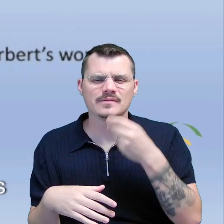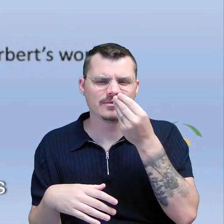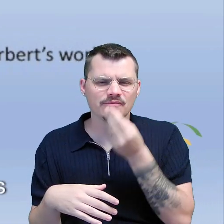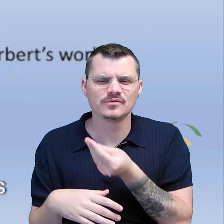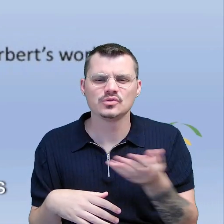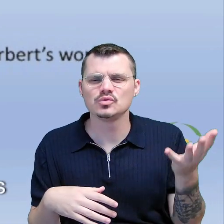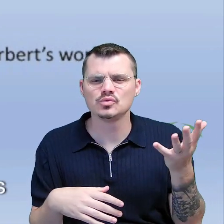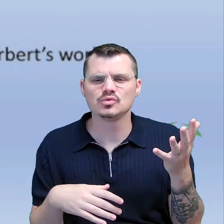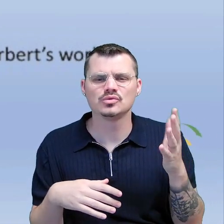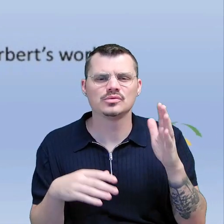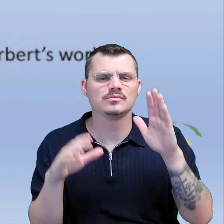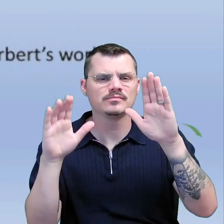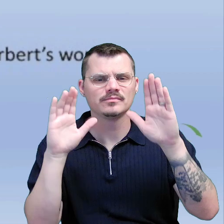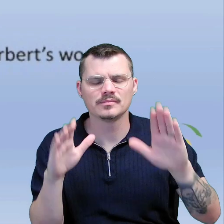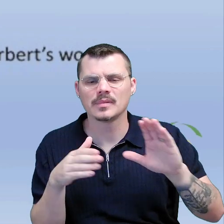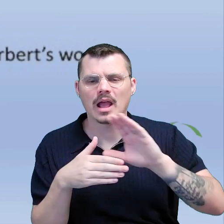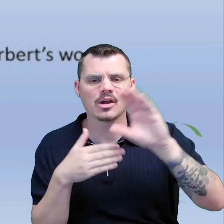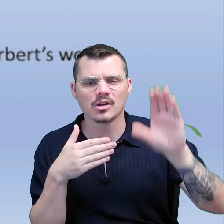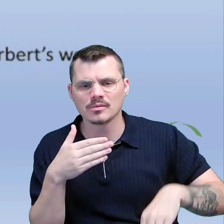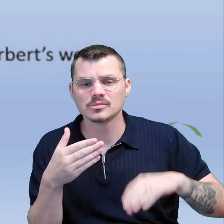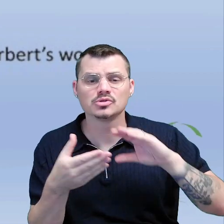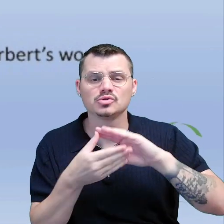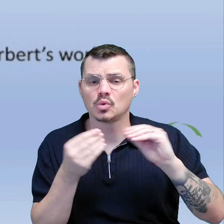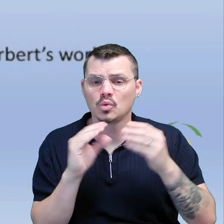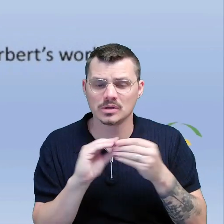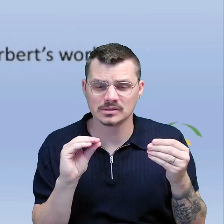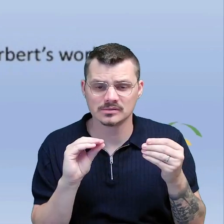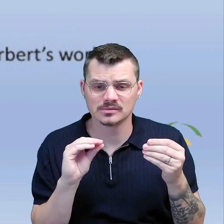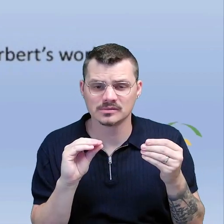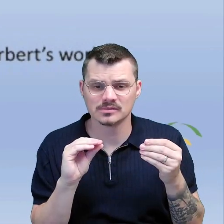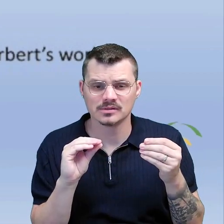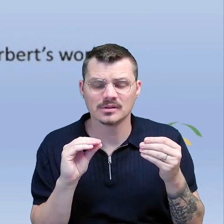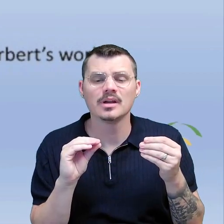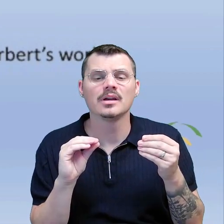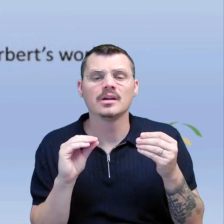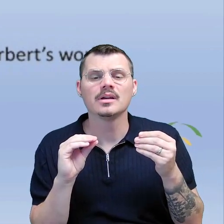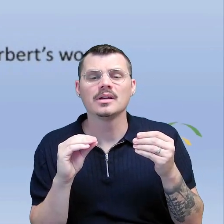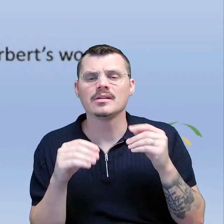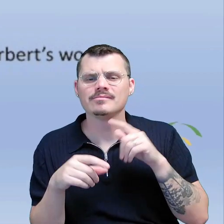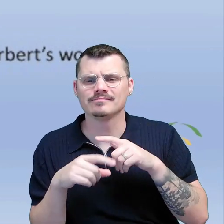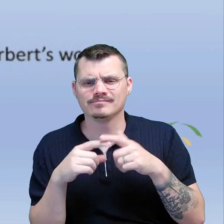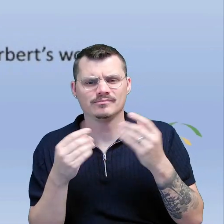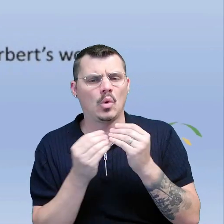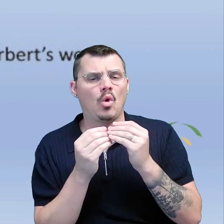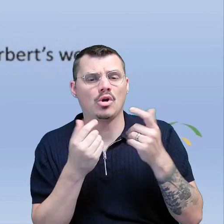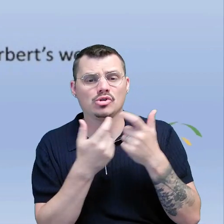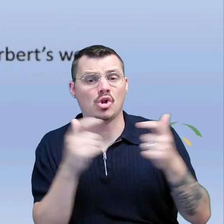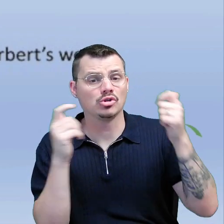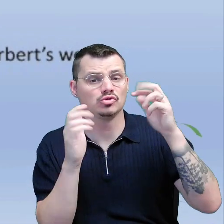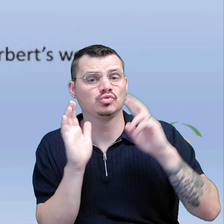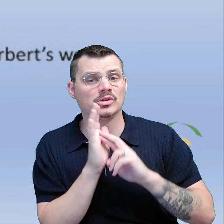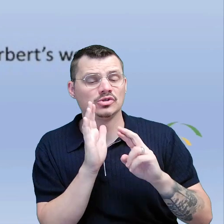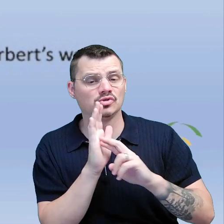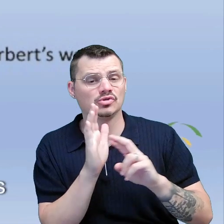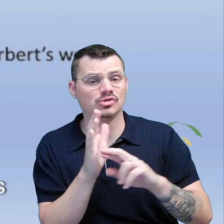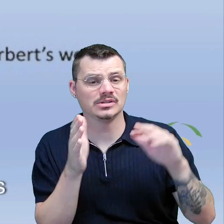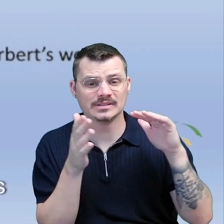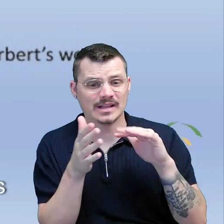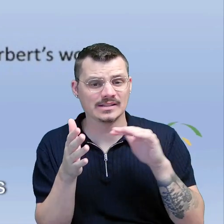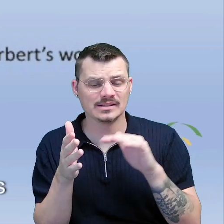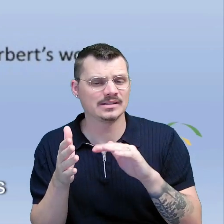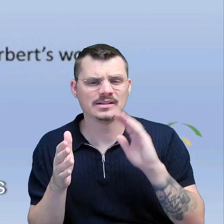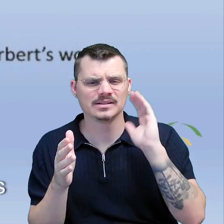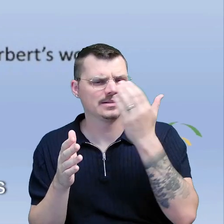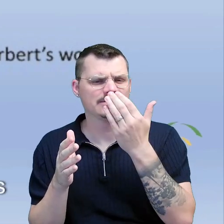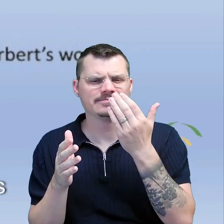few stupendous outcome stories, and then larger research studies don't